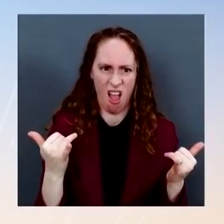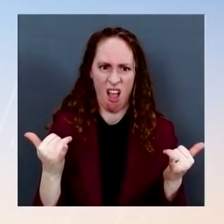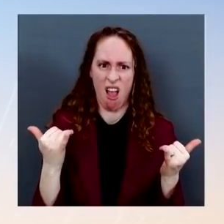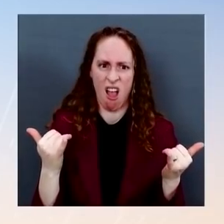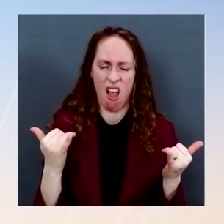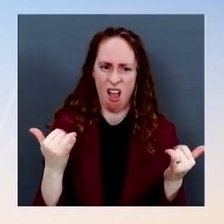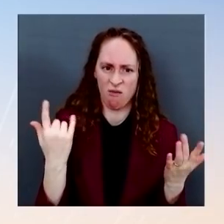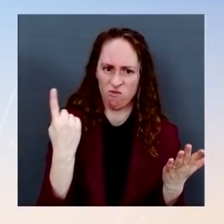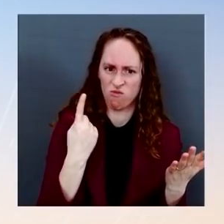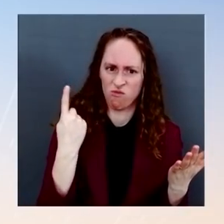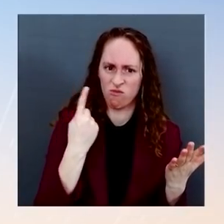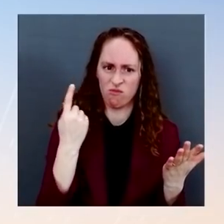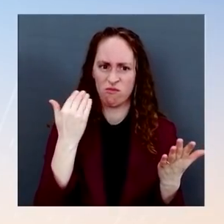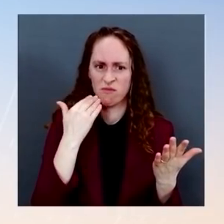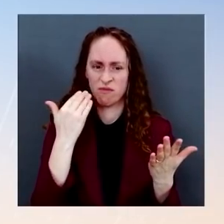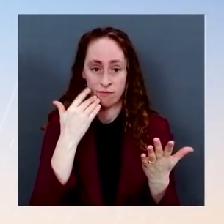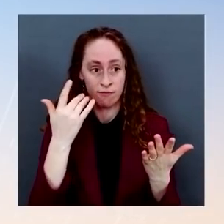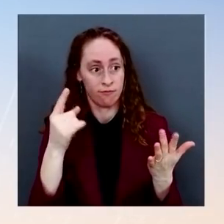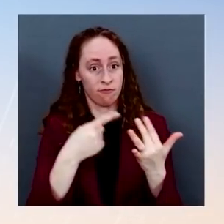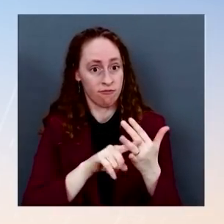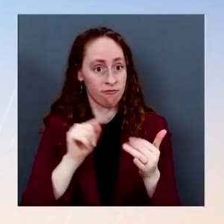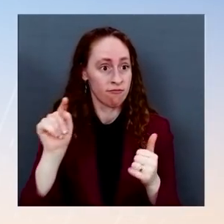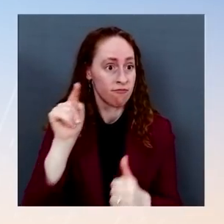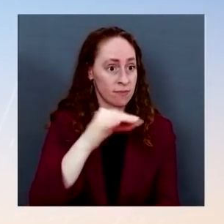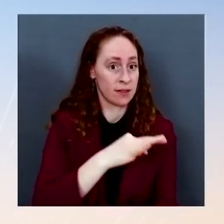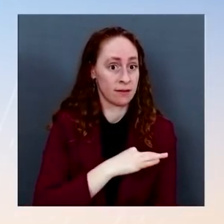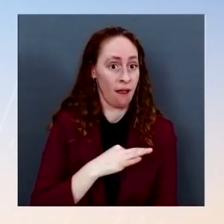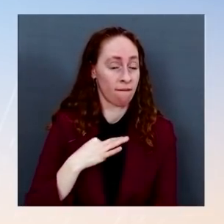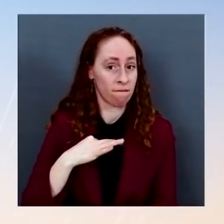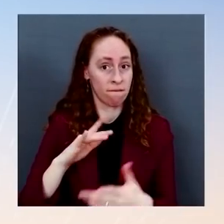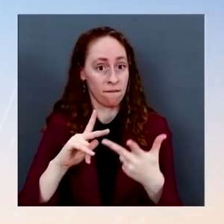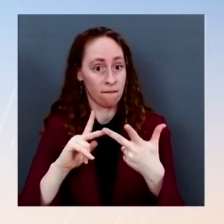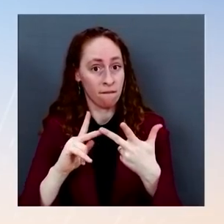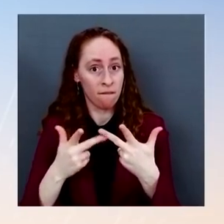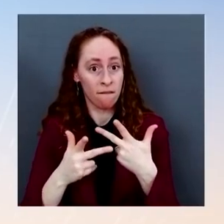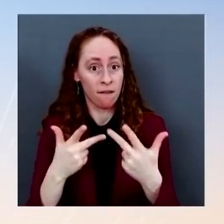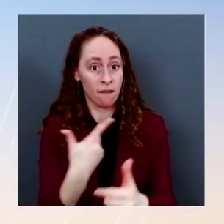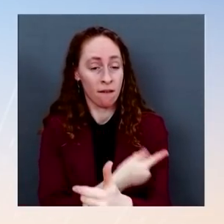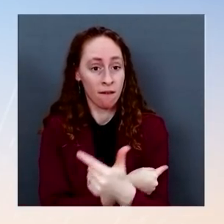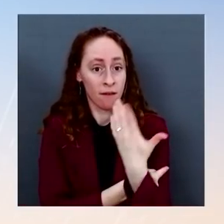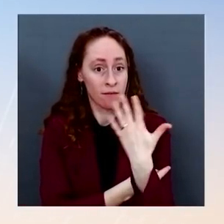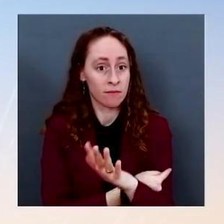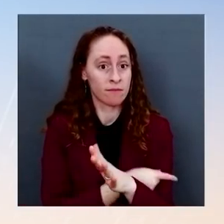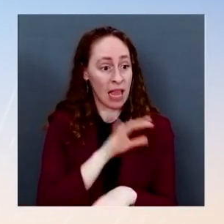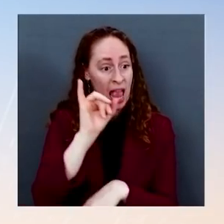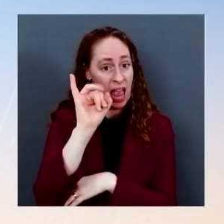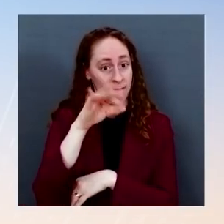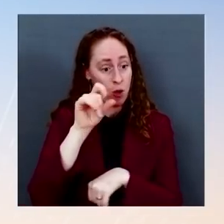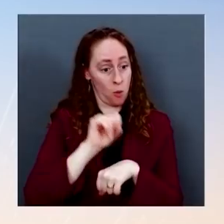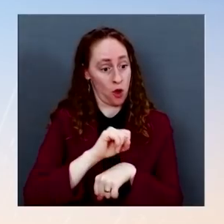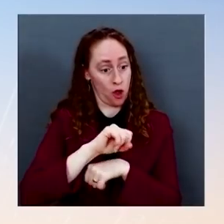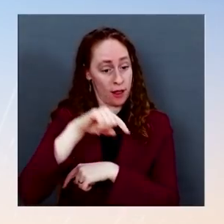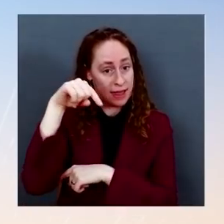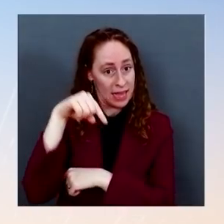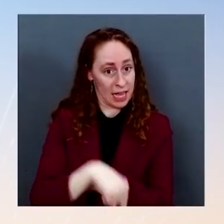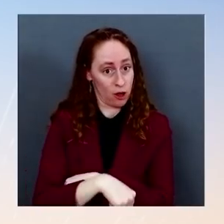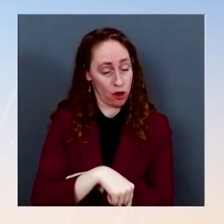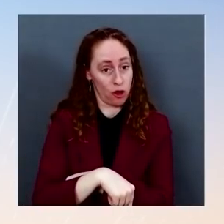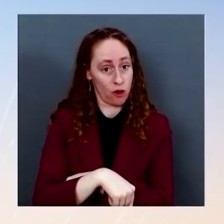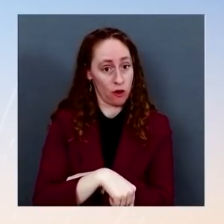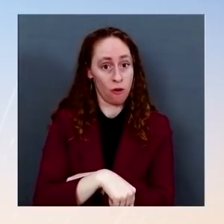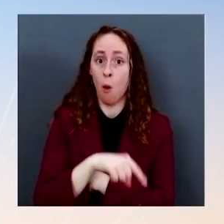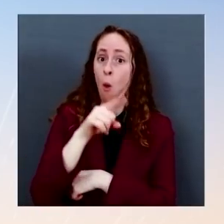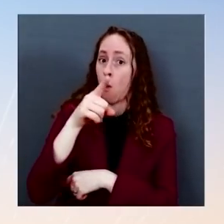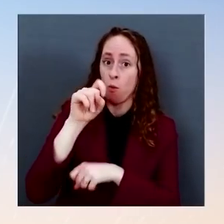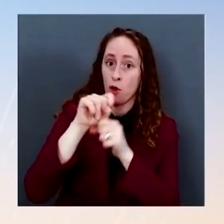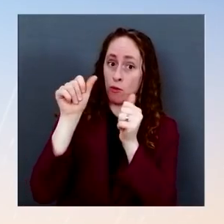policy that if you're working on campus or in close proximity with the president, that you have a booster or third dose? Our policy, it is